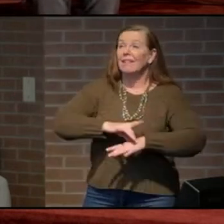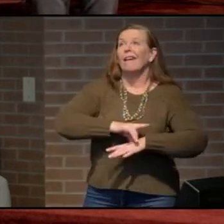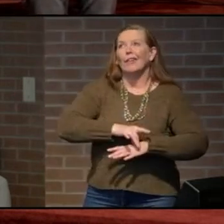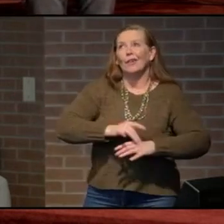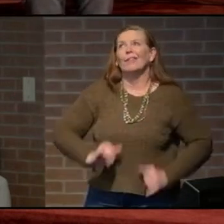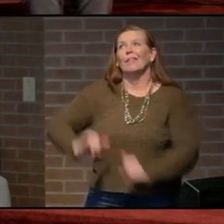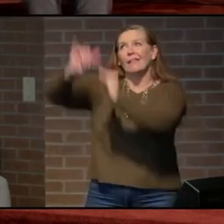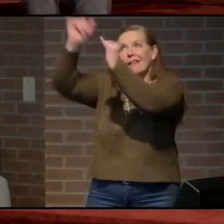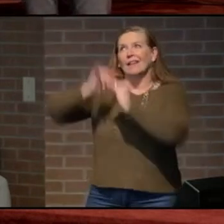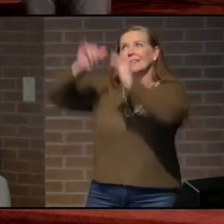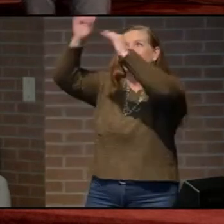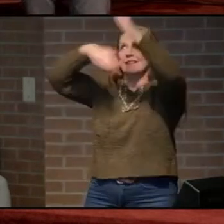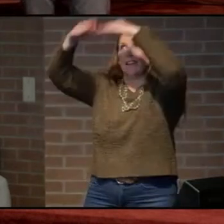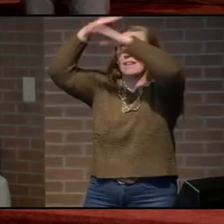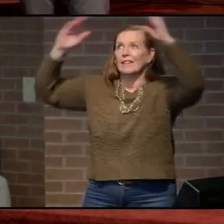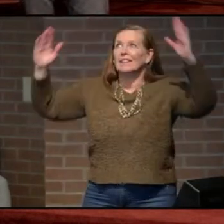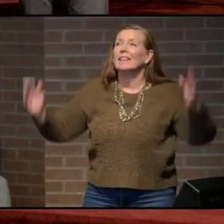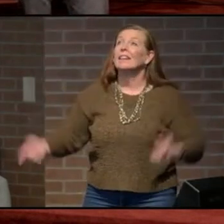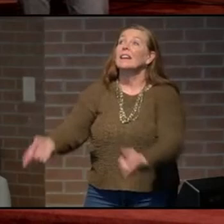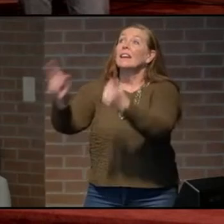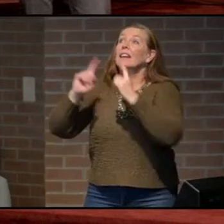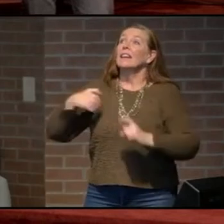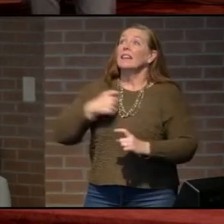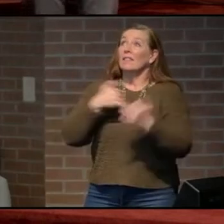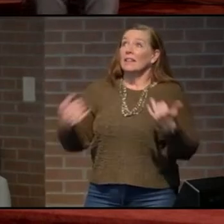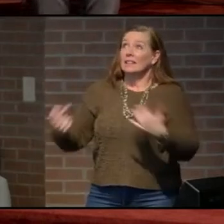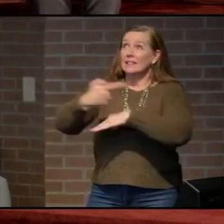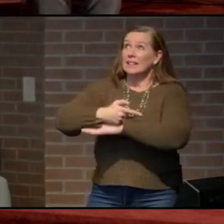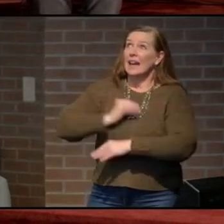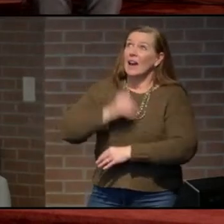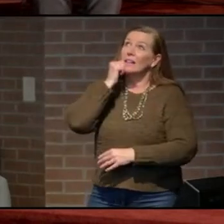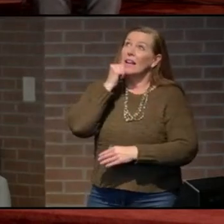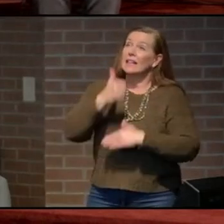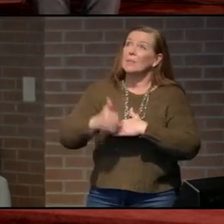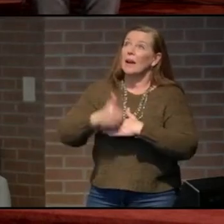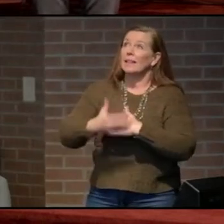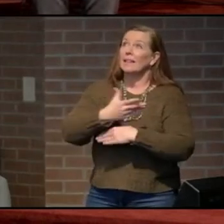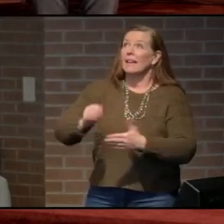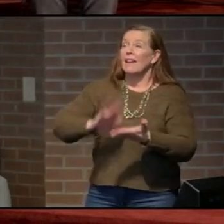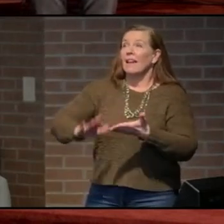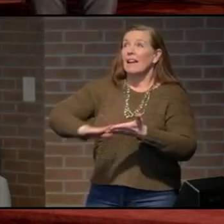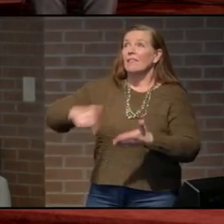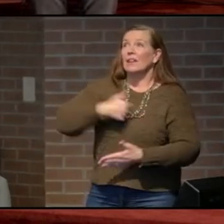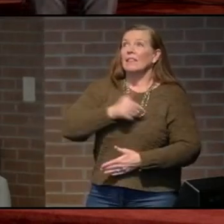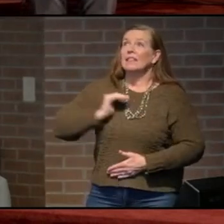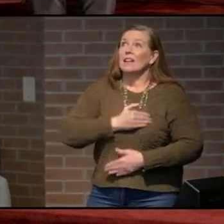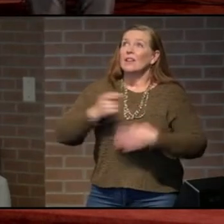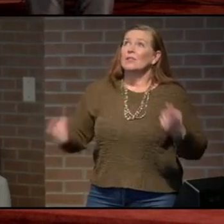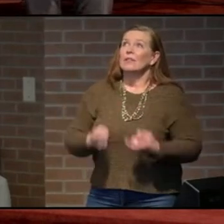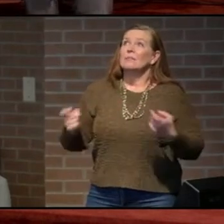earth as it is in heaven. Give us this day our daily bread, and forgive us our